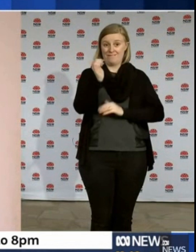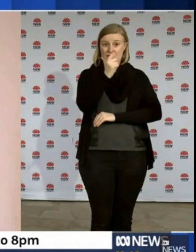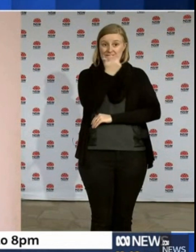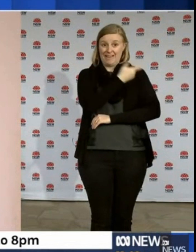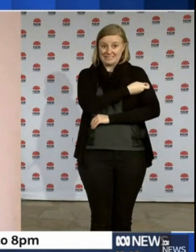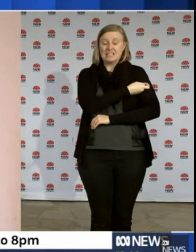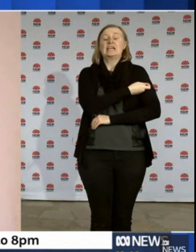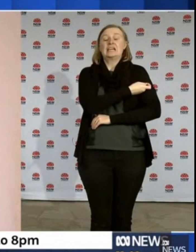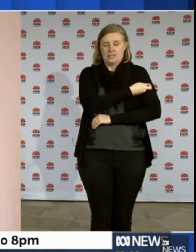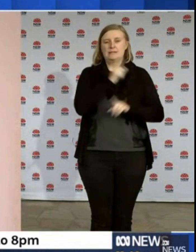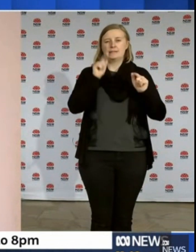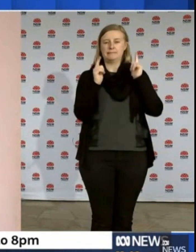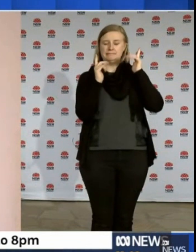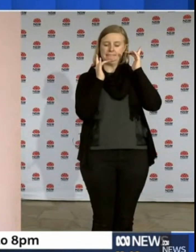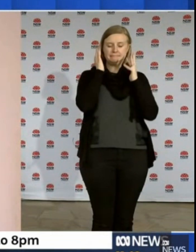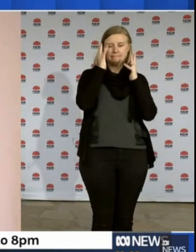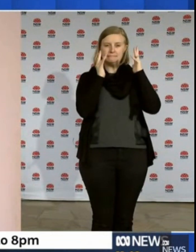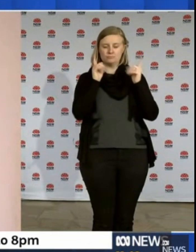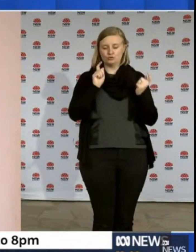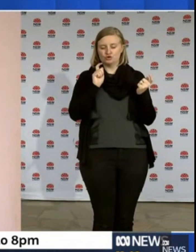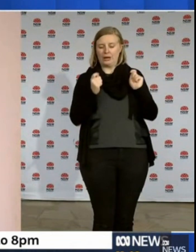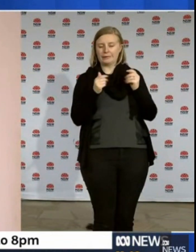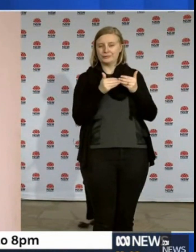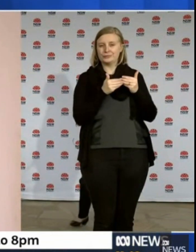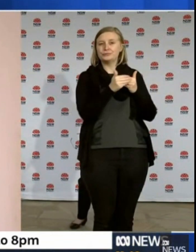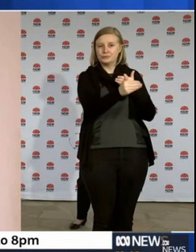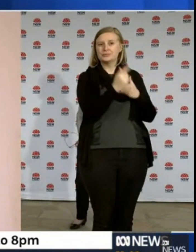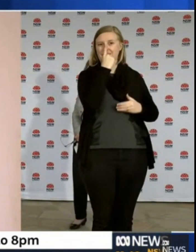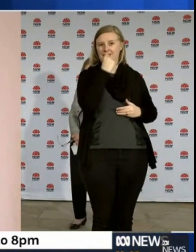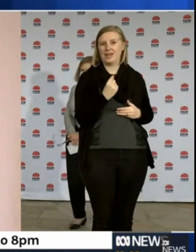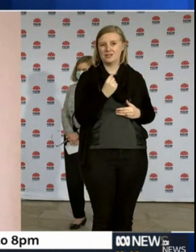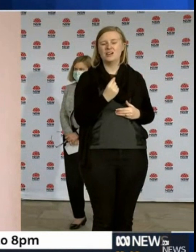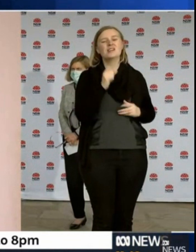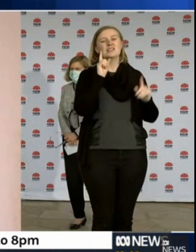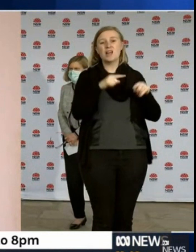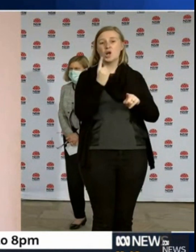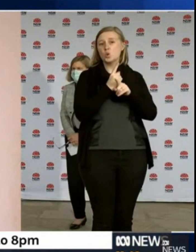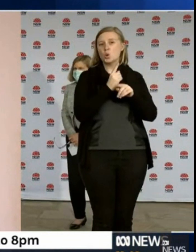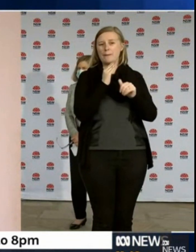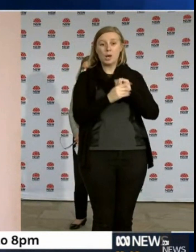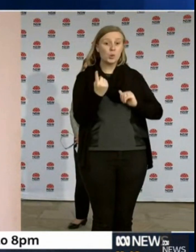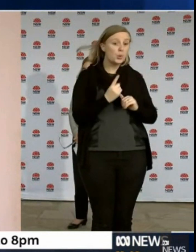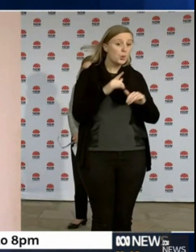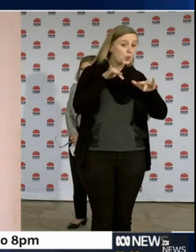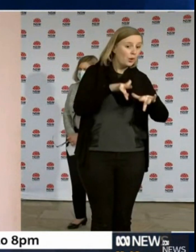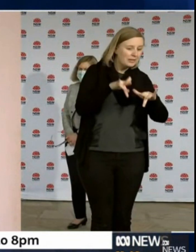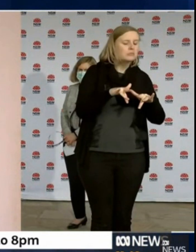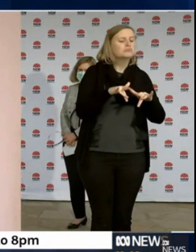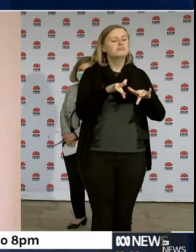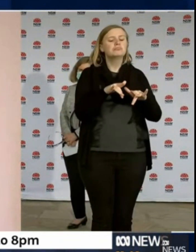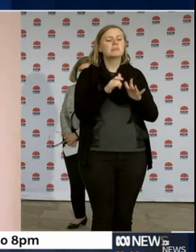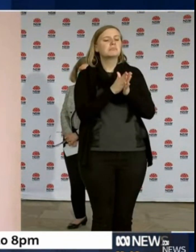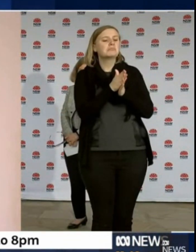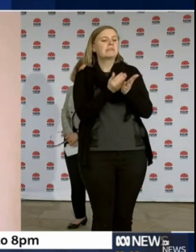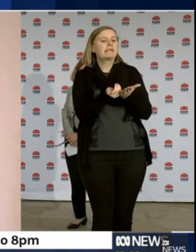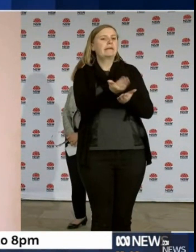said, starting the conversation means just that. That's when we can start talking about incentives and other things, because until you